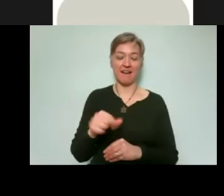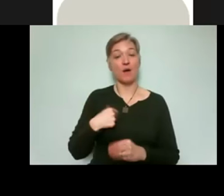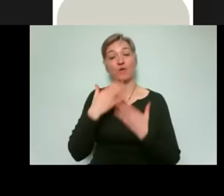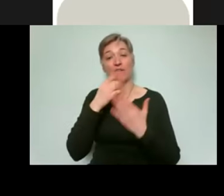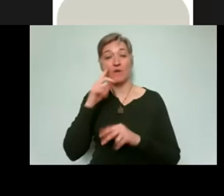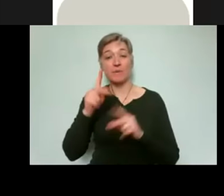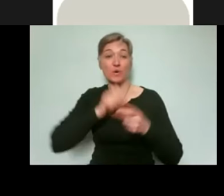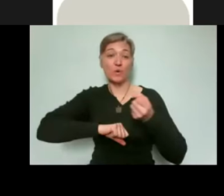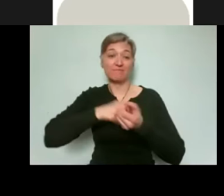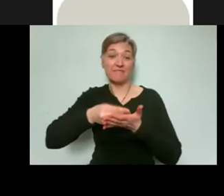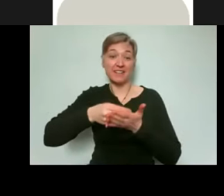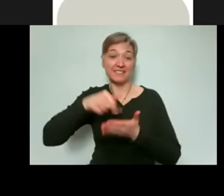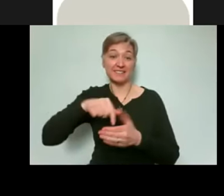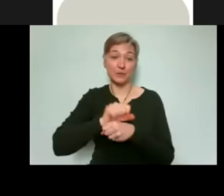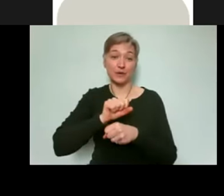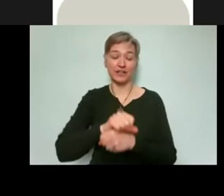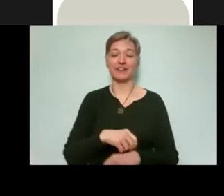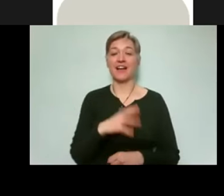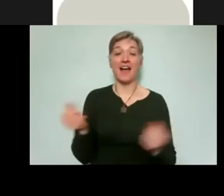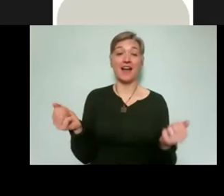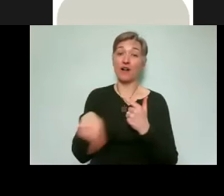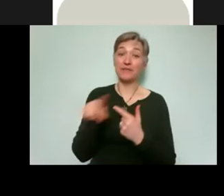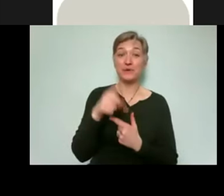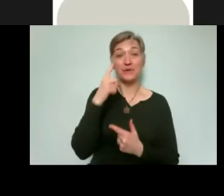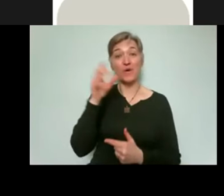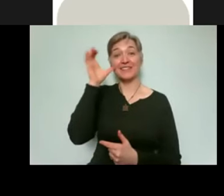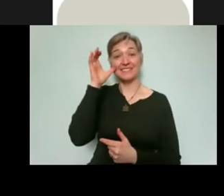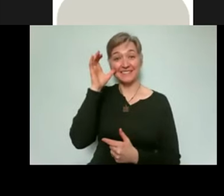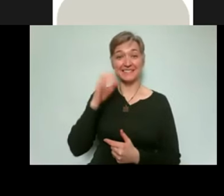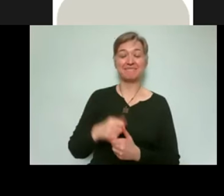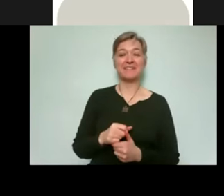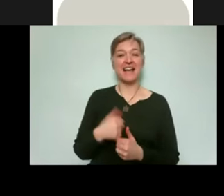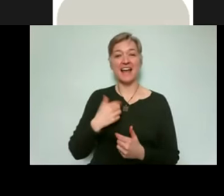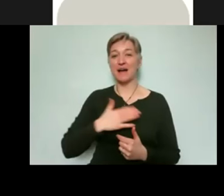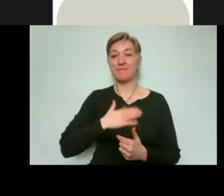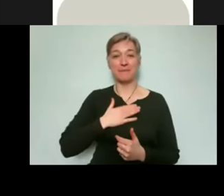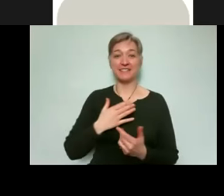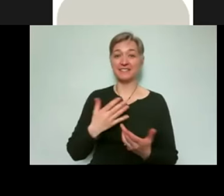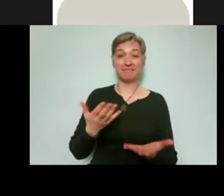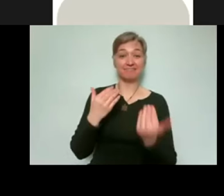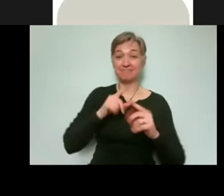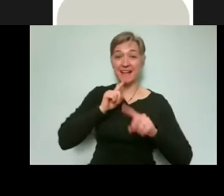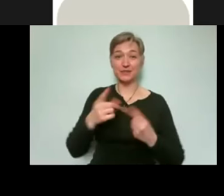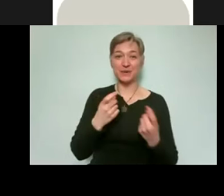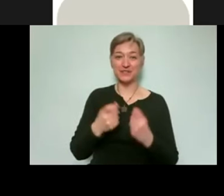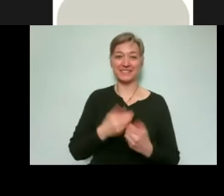work and to all of you for listening to what I had to say, and I'd be happy to take any questions.